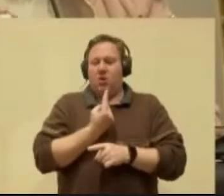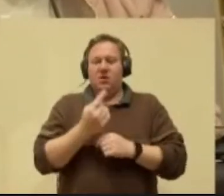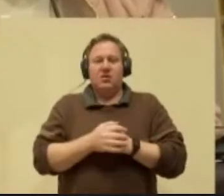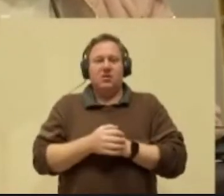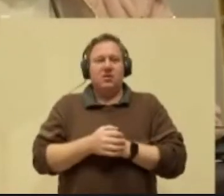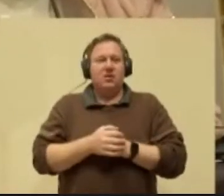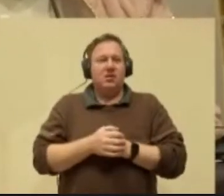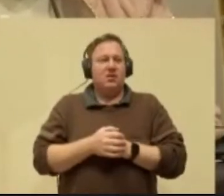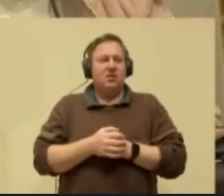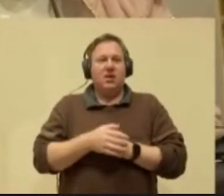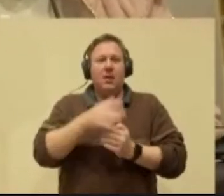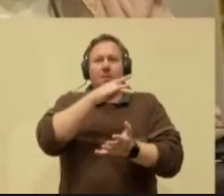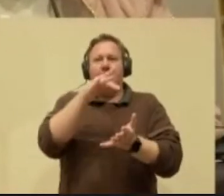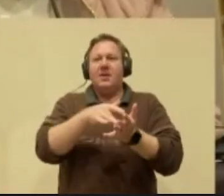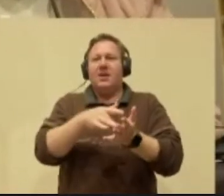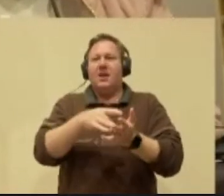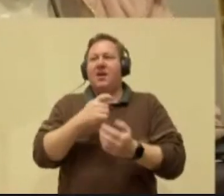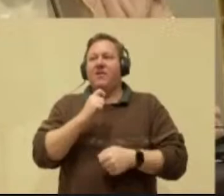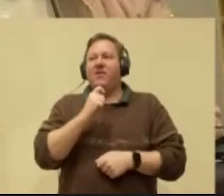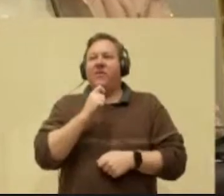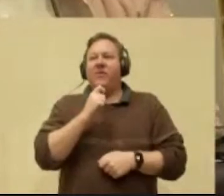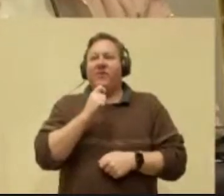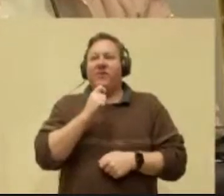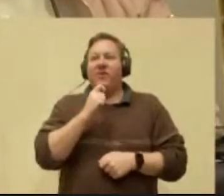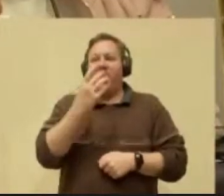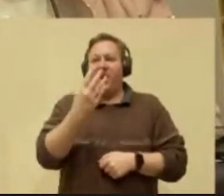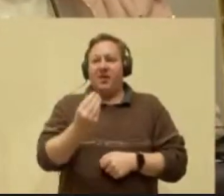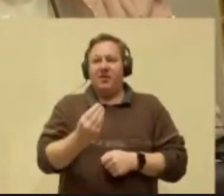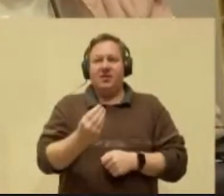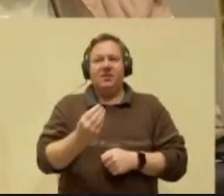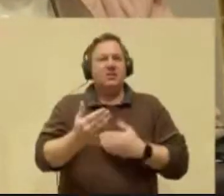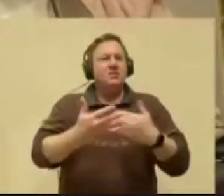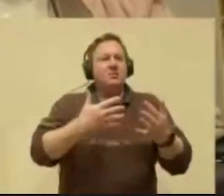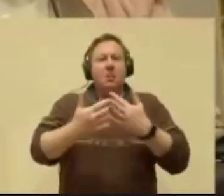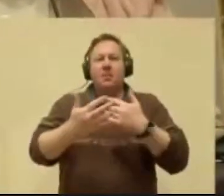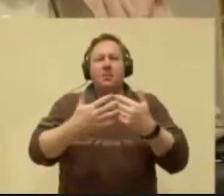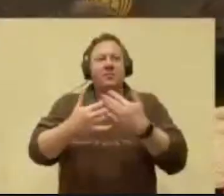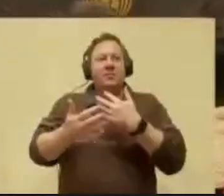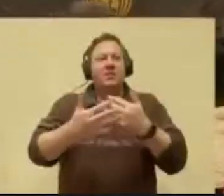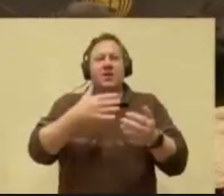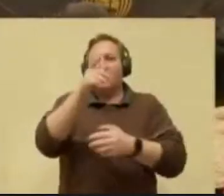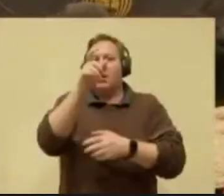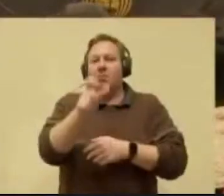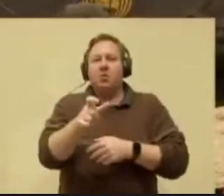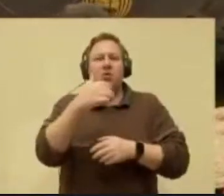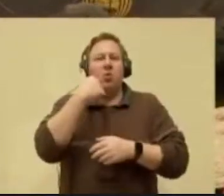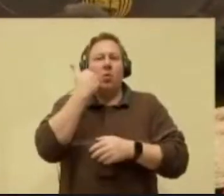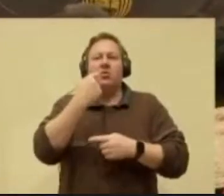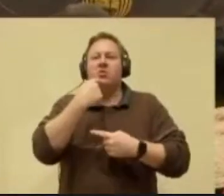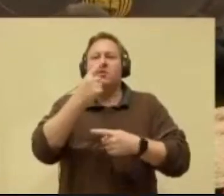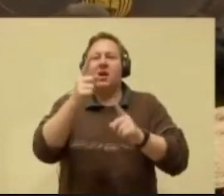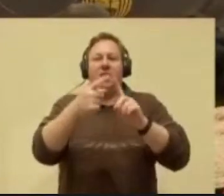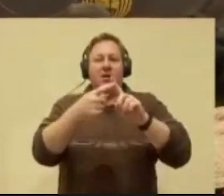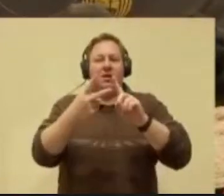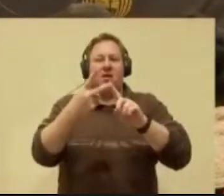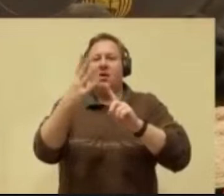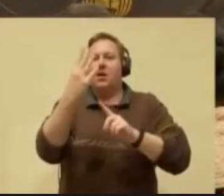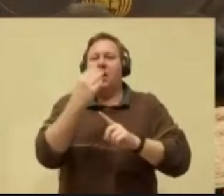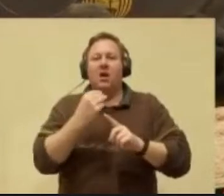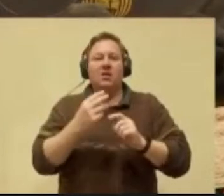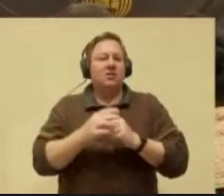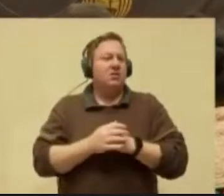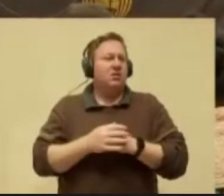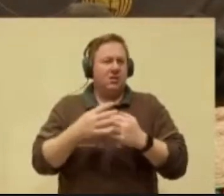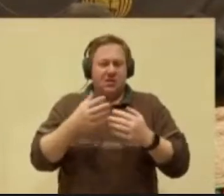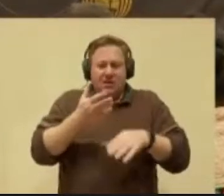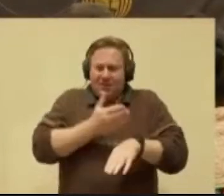a mic in the middle if there is anyone that want to say anything or ask anything it's